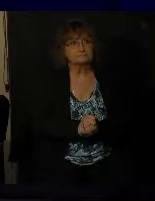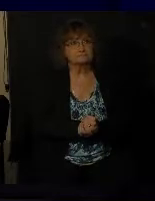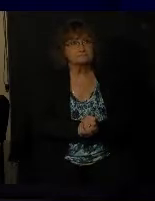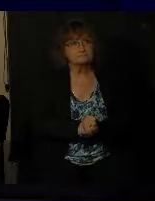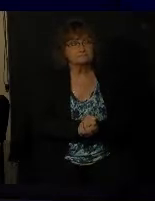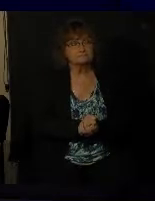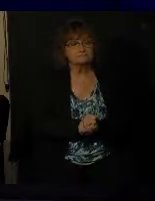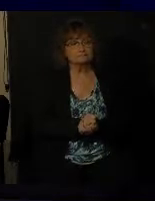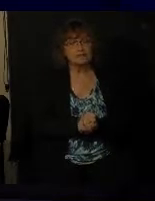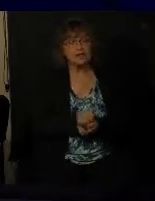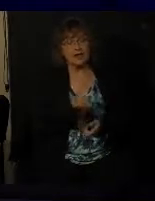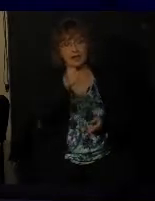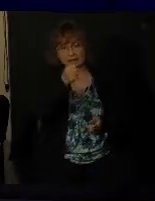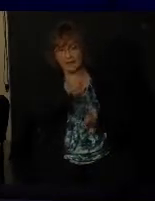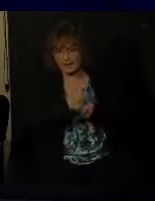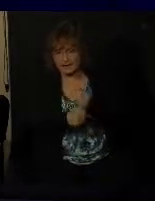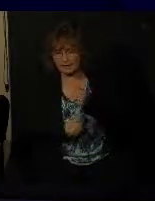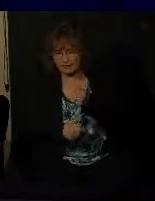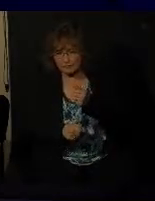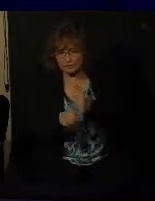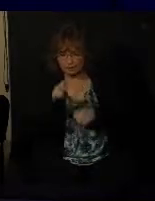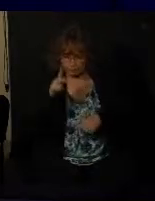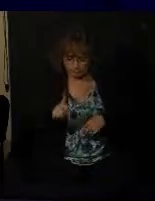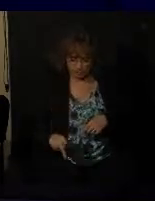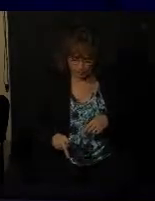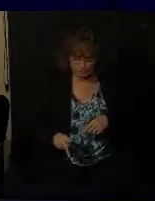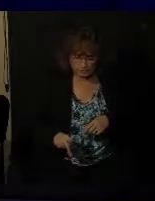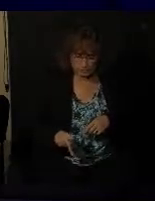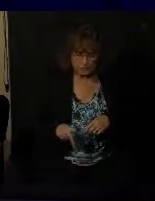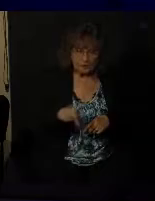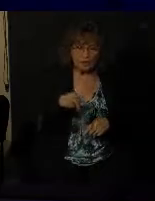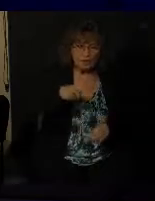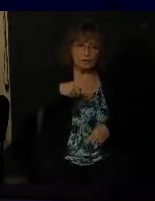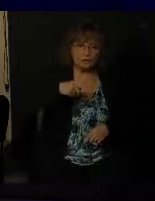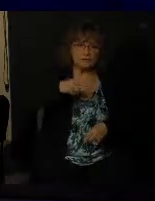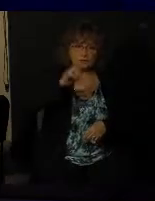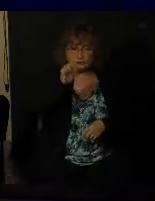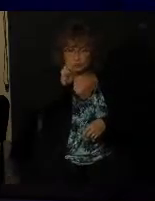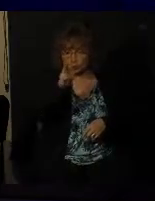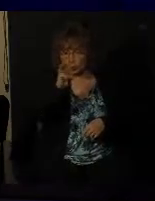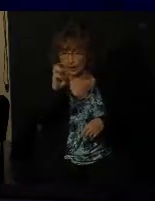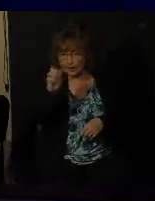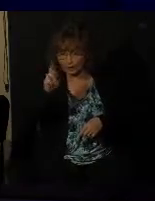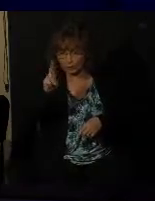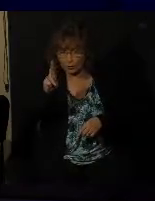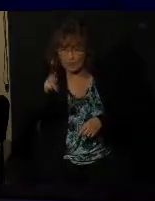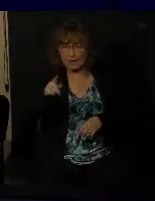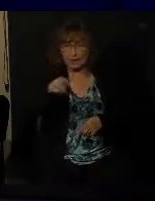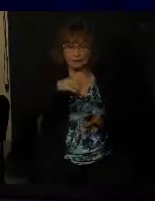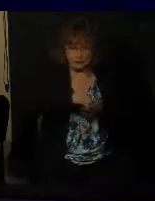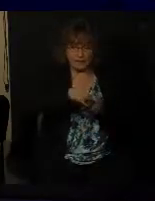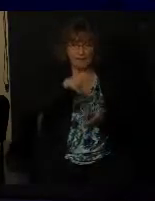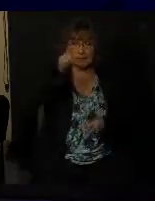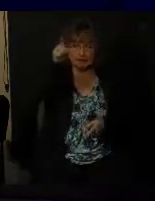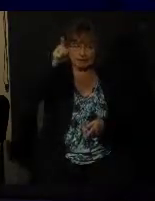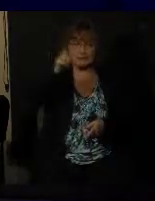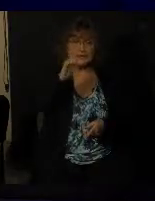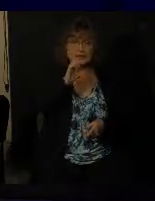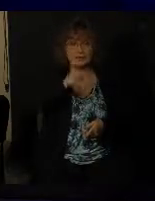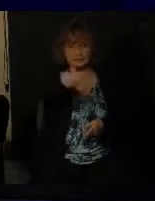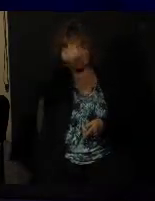he. I carry you. I have made, and I will bear, and I will carry you." Be